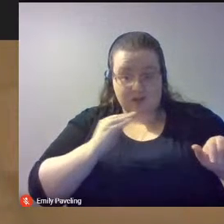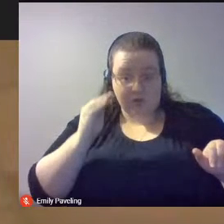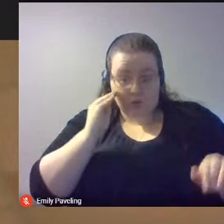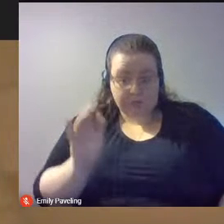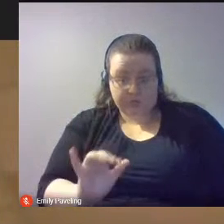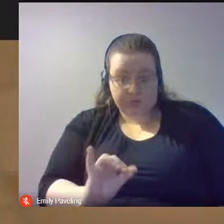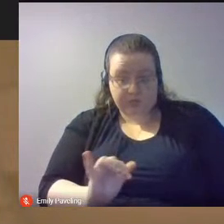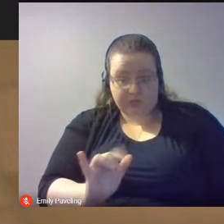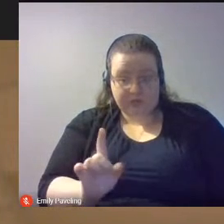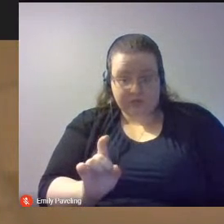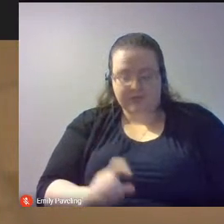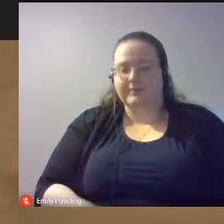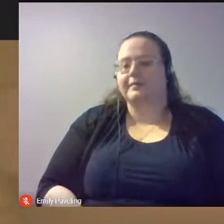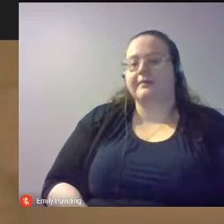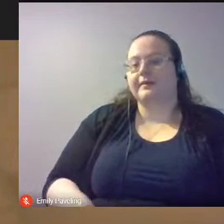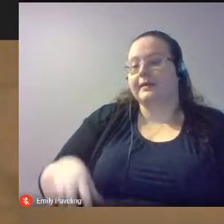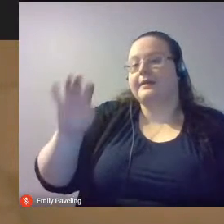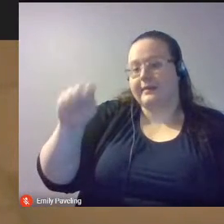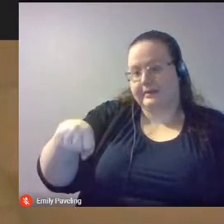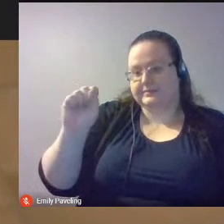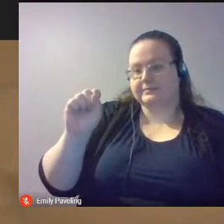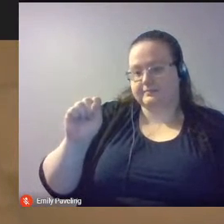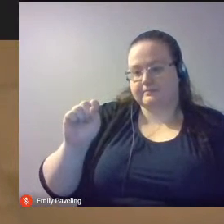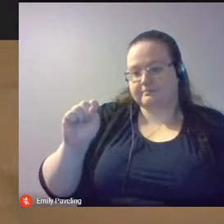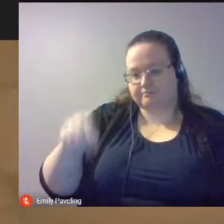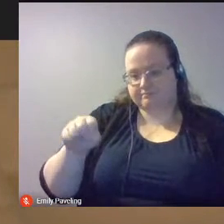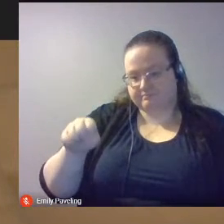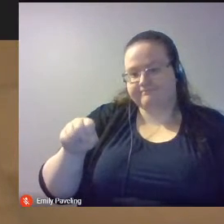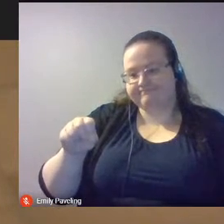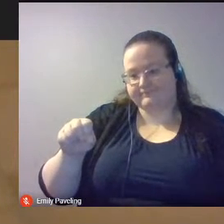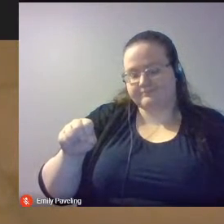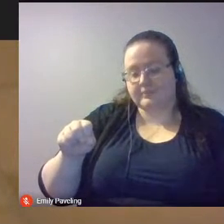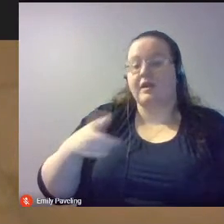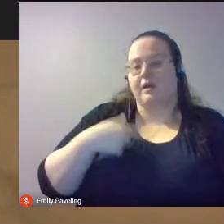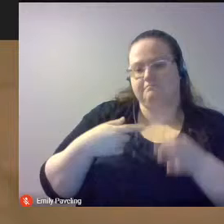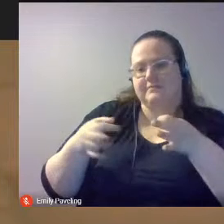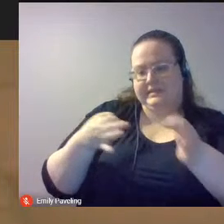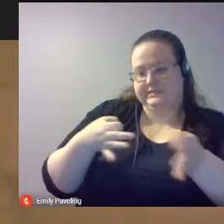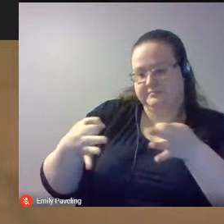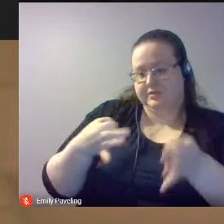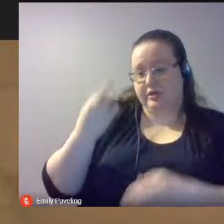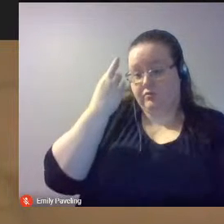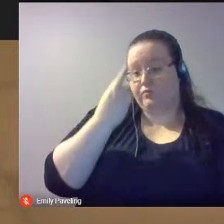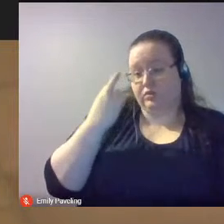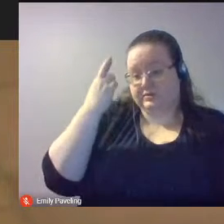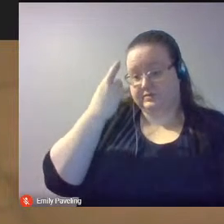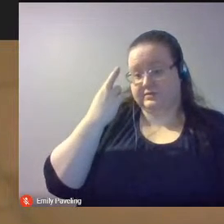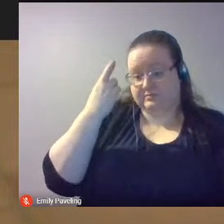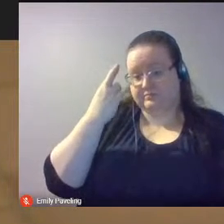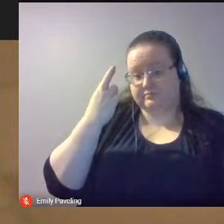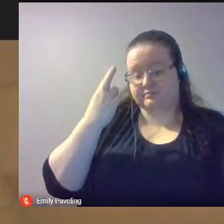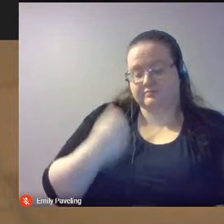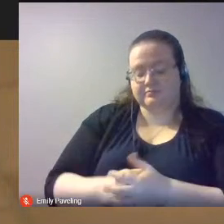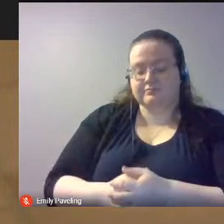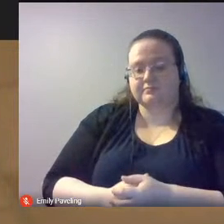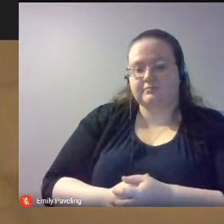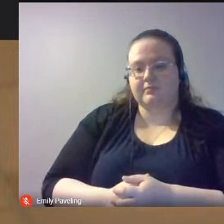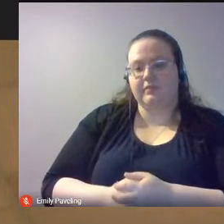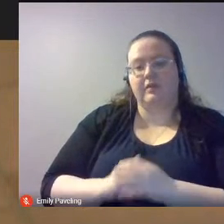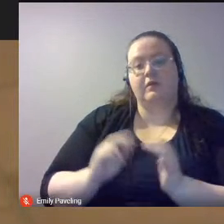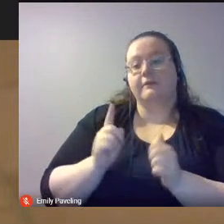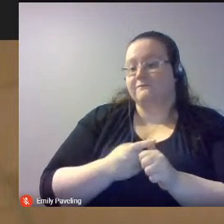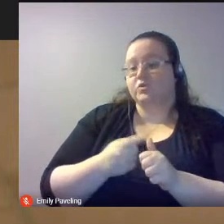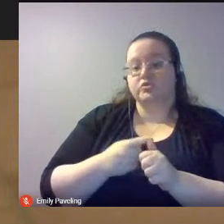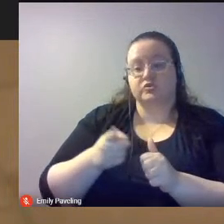So the answer is yes, and let me explain why. So there's a couple of things. First, as we